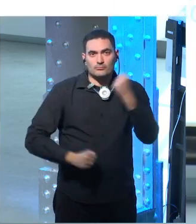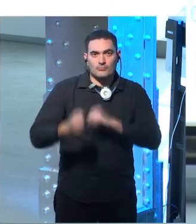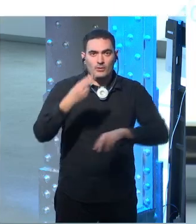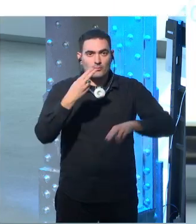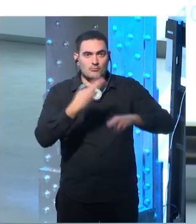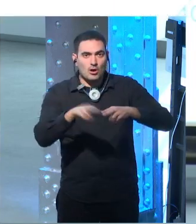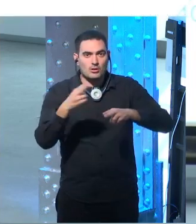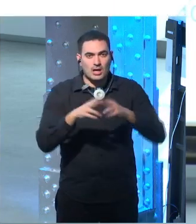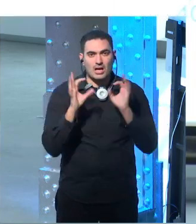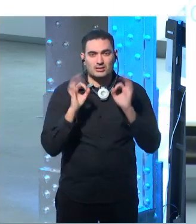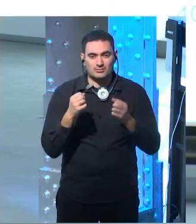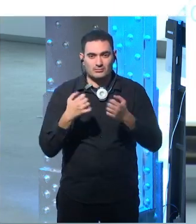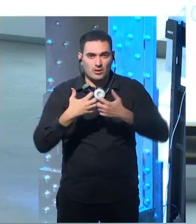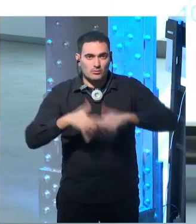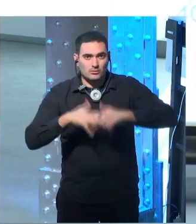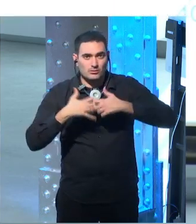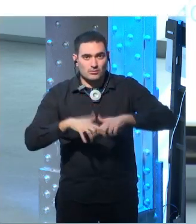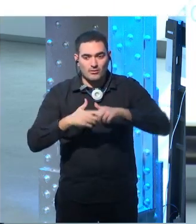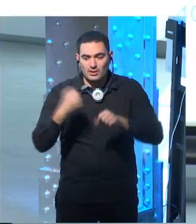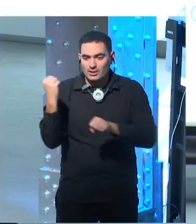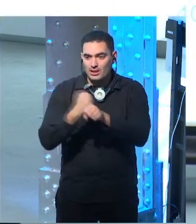exceedingly difficult to predict.